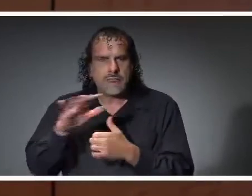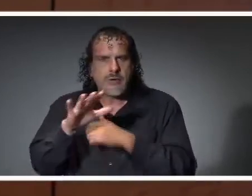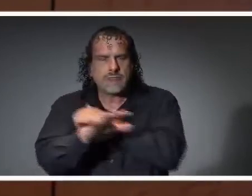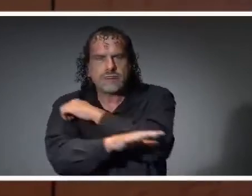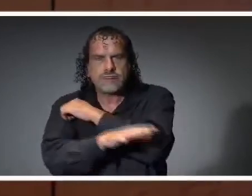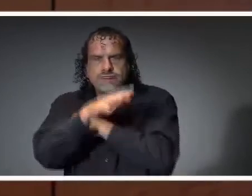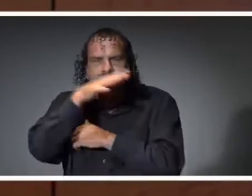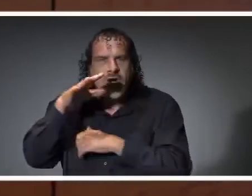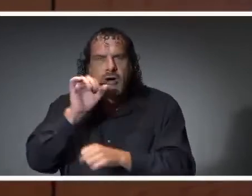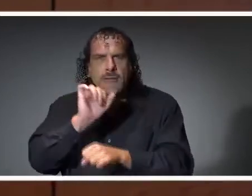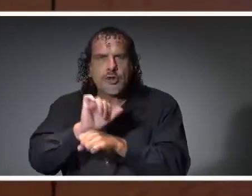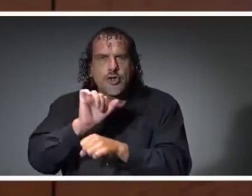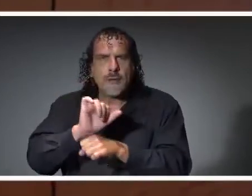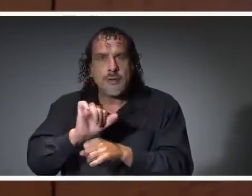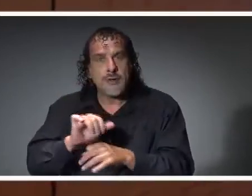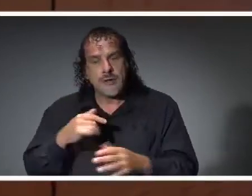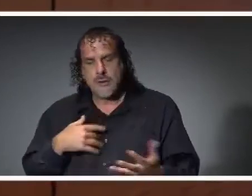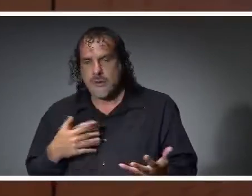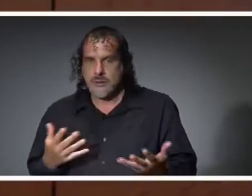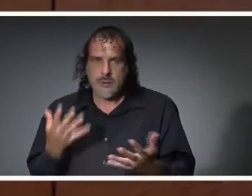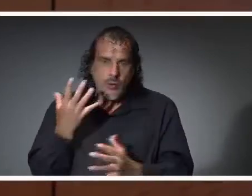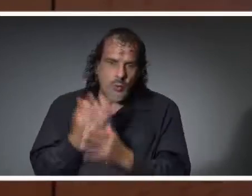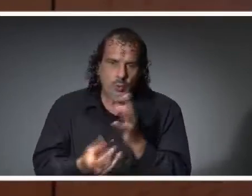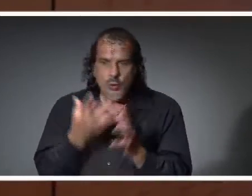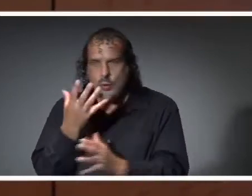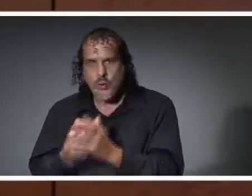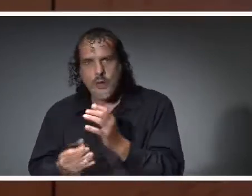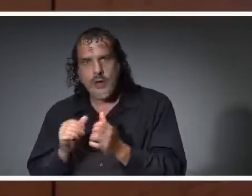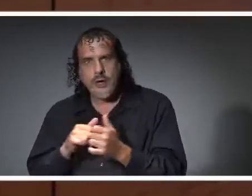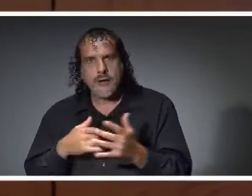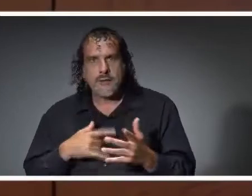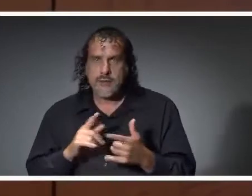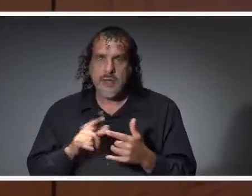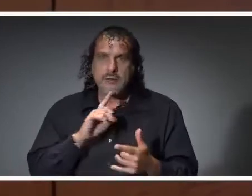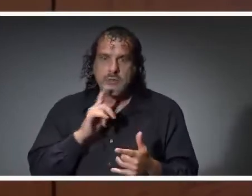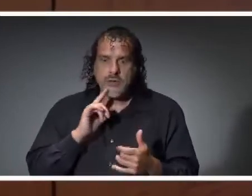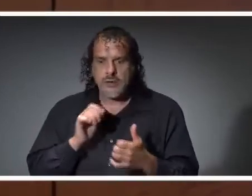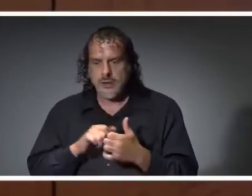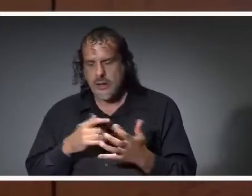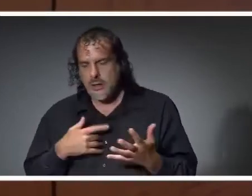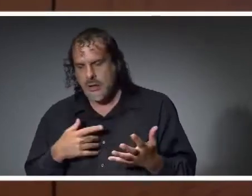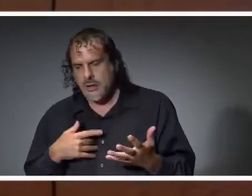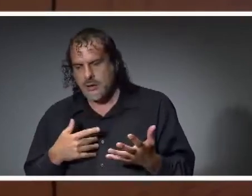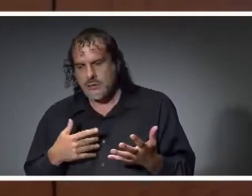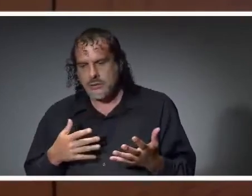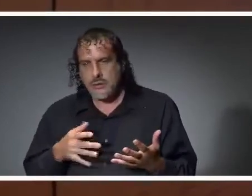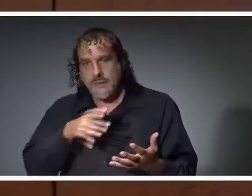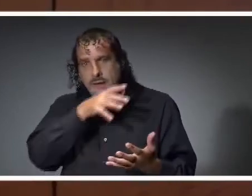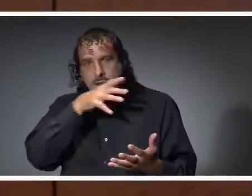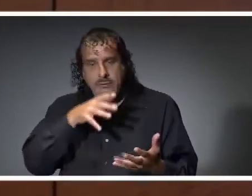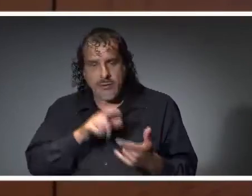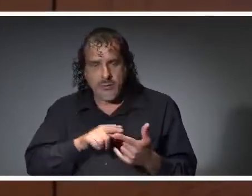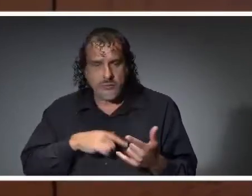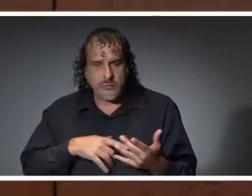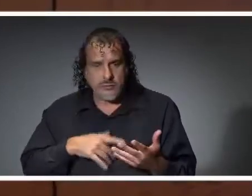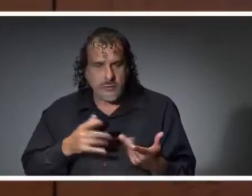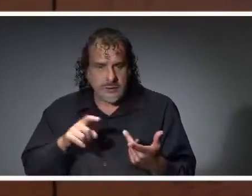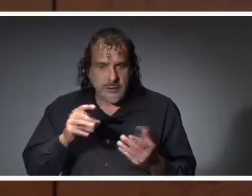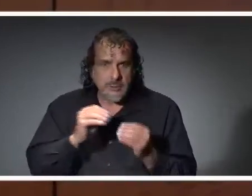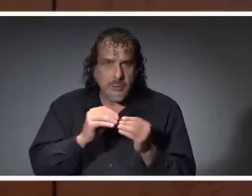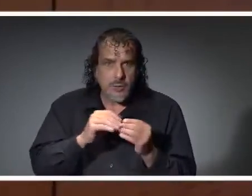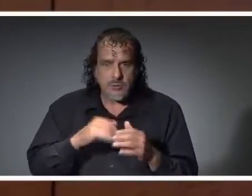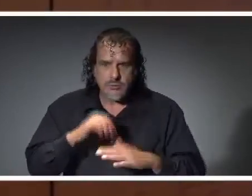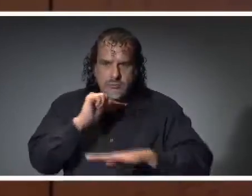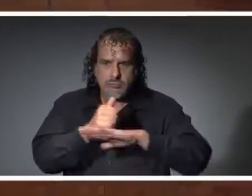jobs, has been significant. And that's been one of the things that's really driven not only the agriculture piece, but driven the need to have these pumps